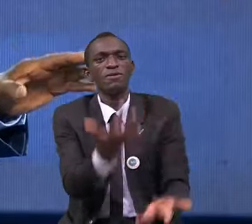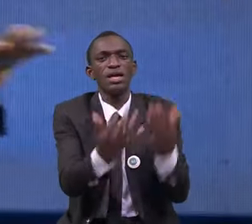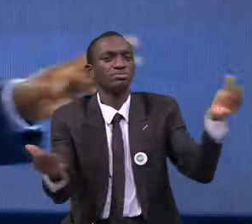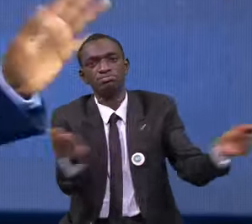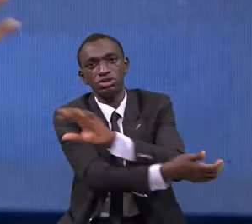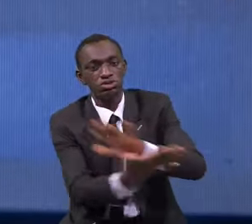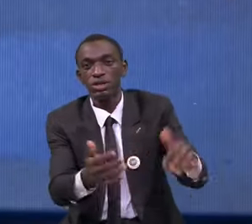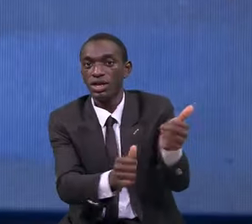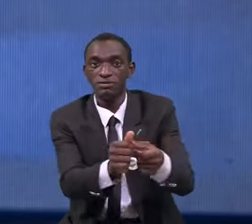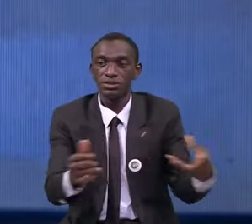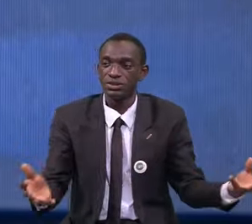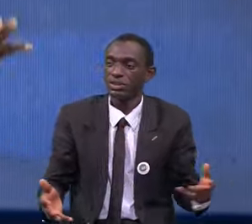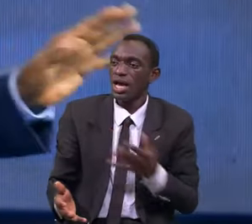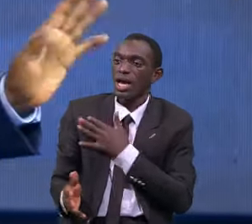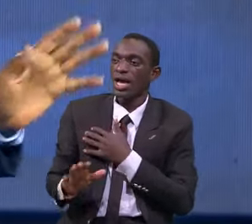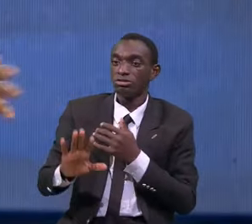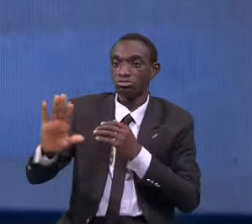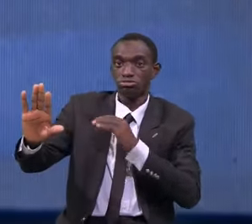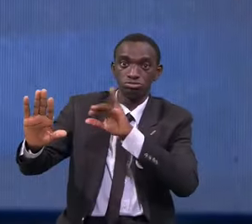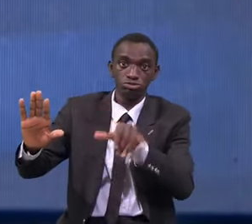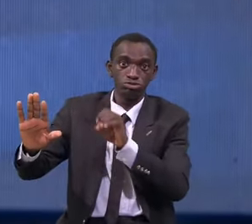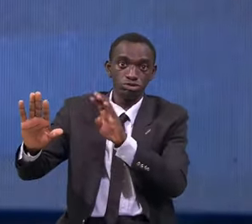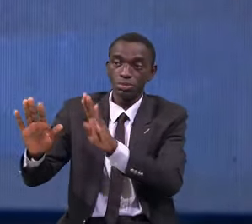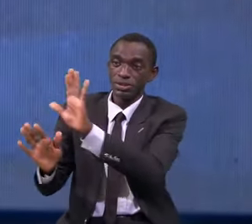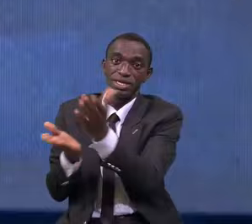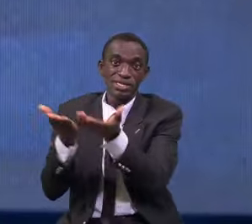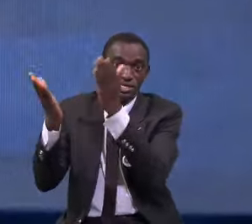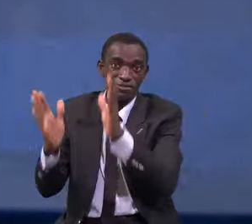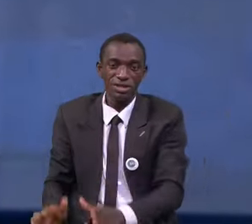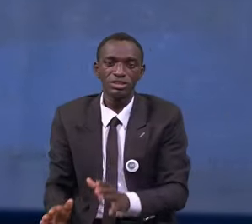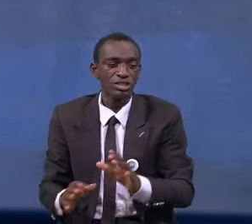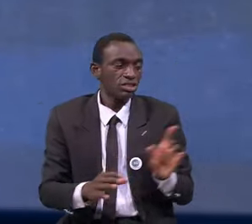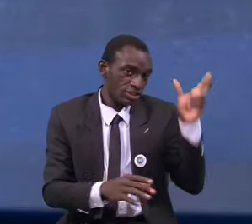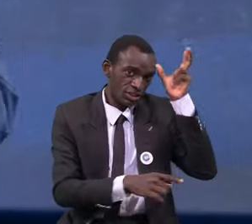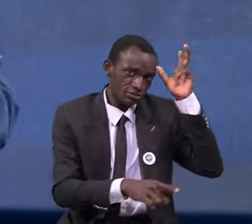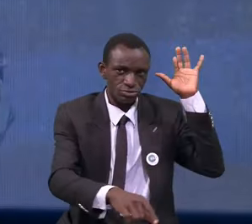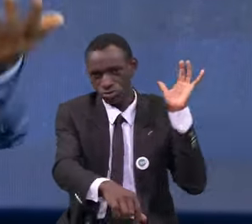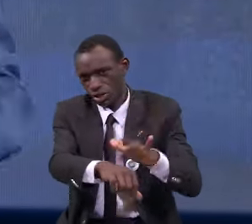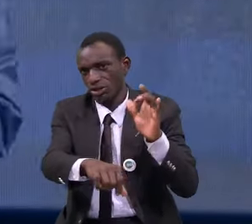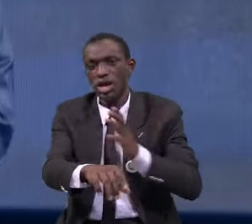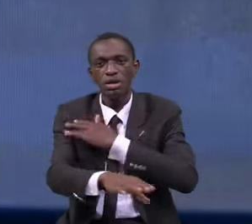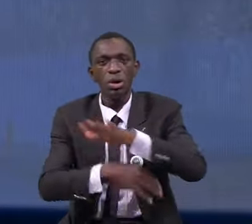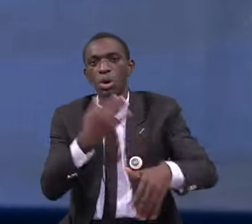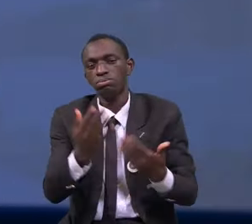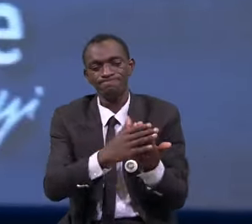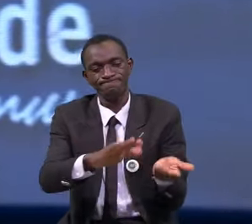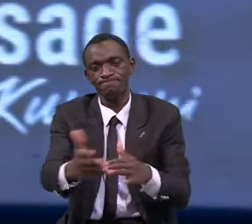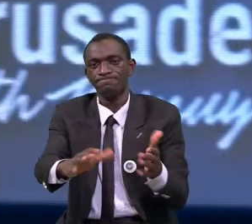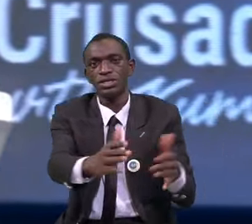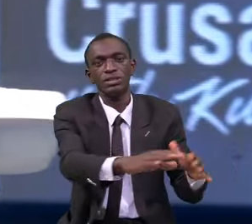servants. Touched those servants. Everything destroyed. And then in chapter